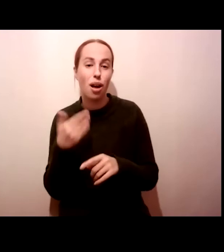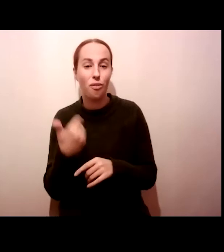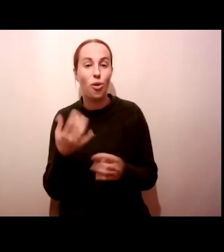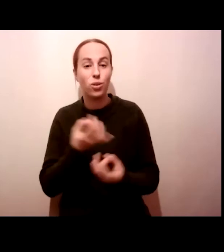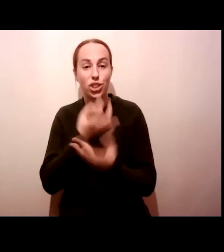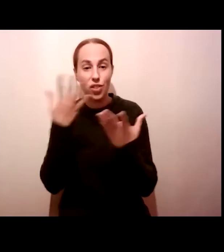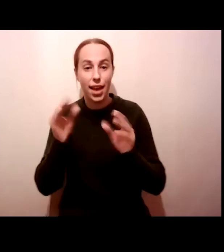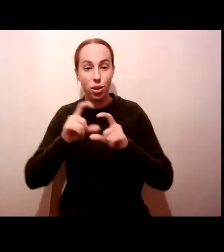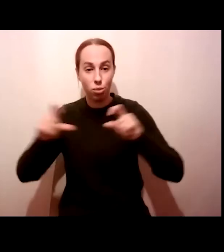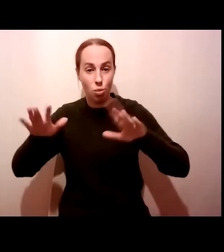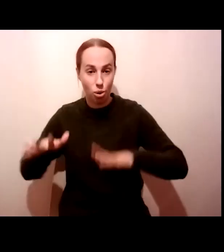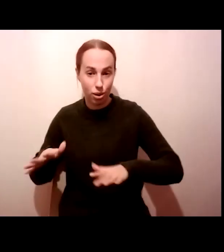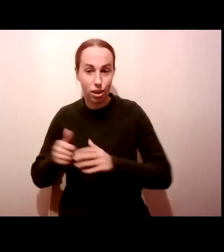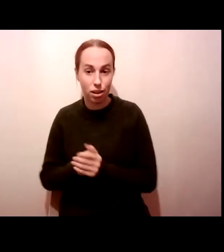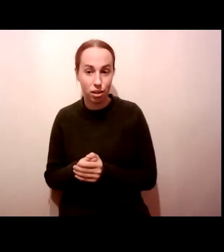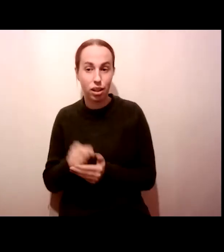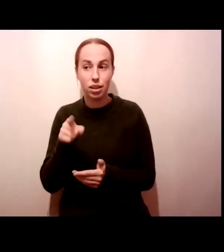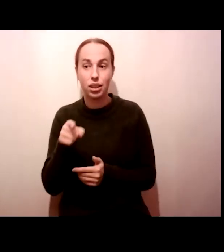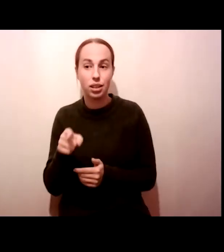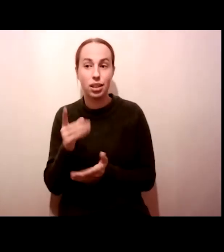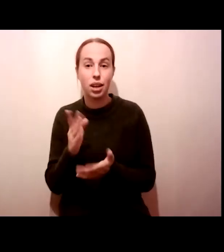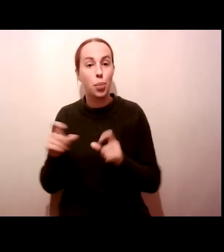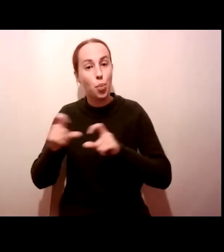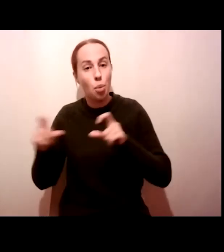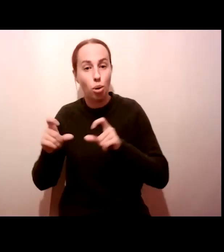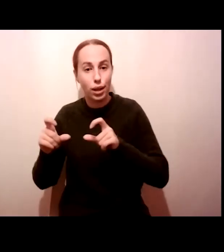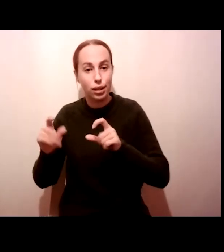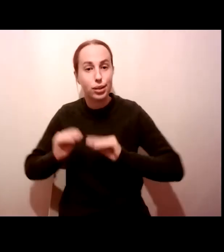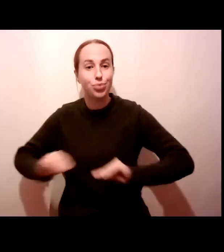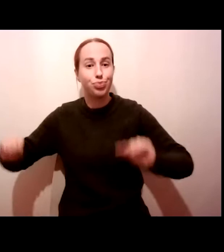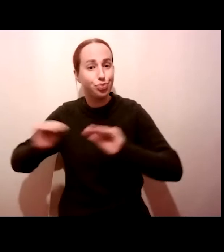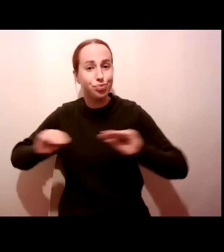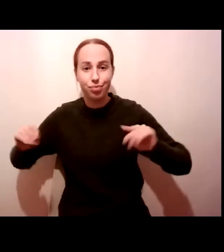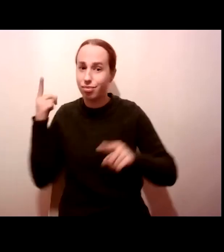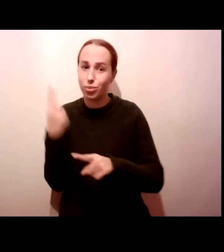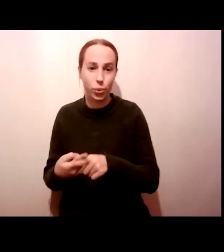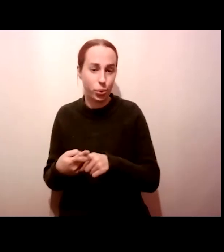is tightly interrelated with sexual education at school.